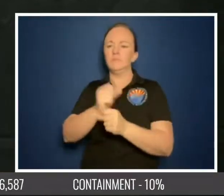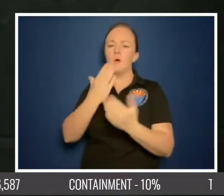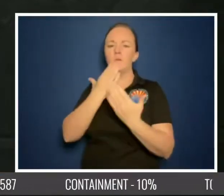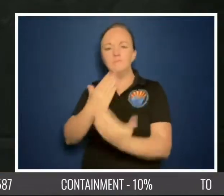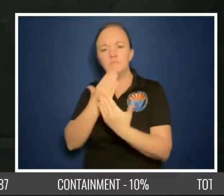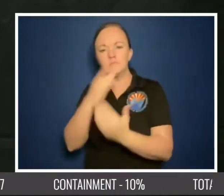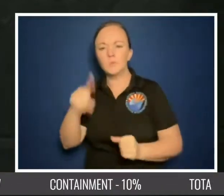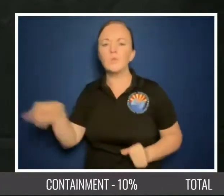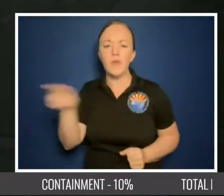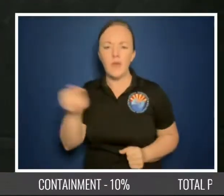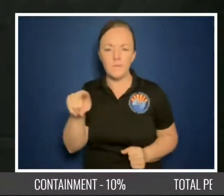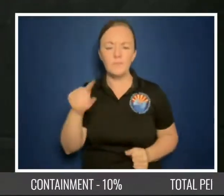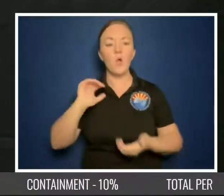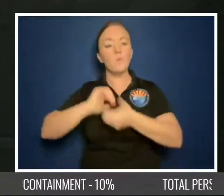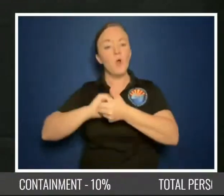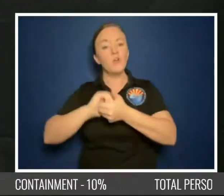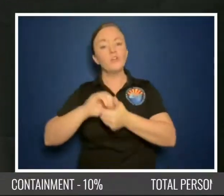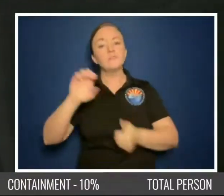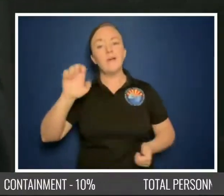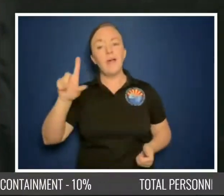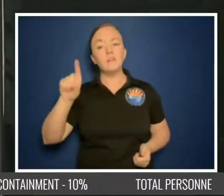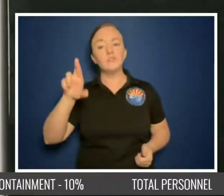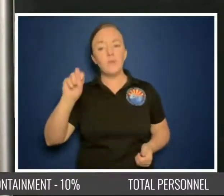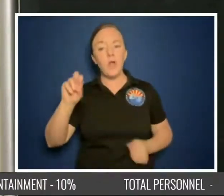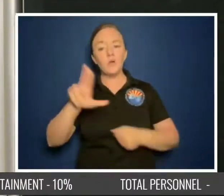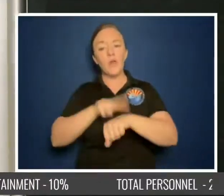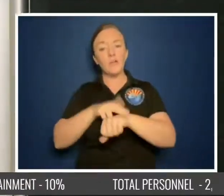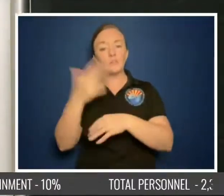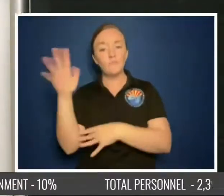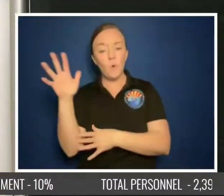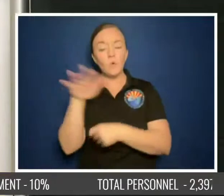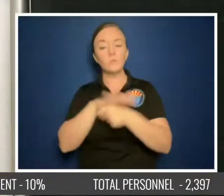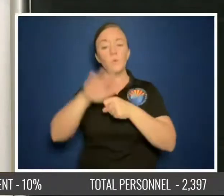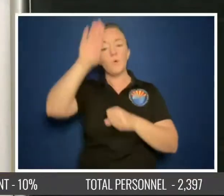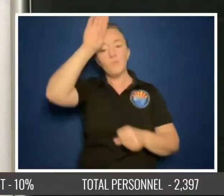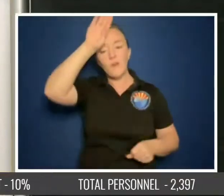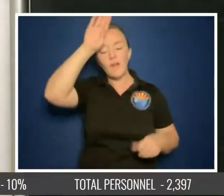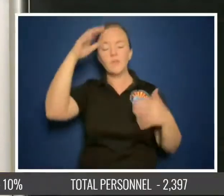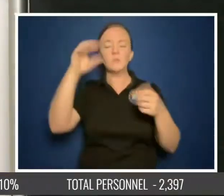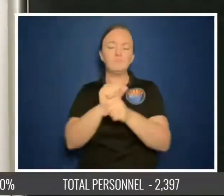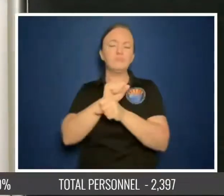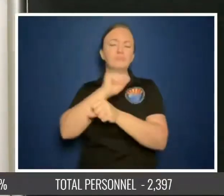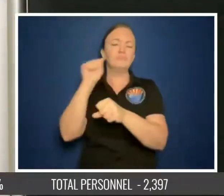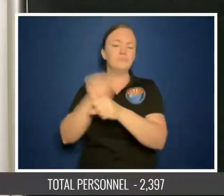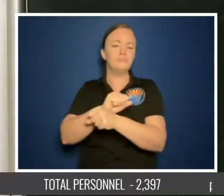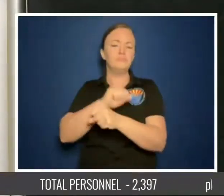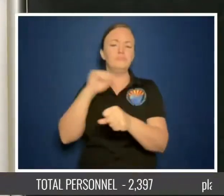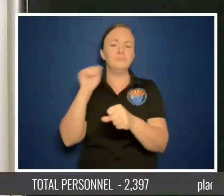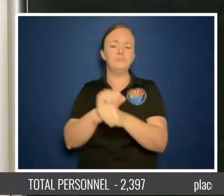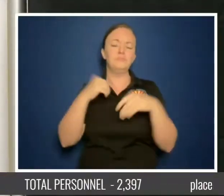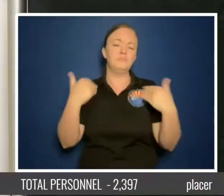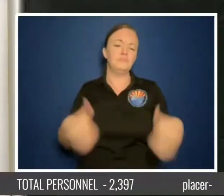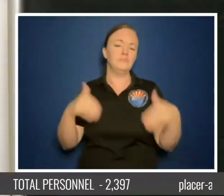National Forest, local firefighters out here doing the work. Full commitment on that.